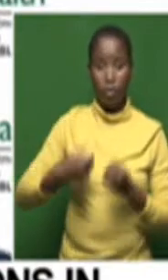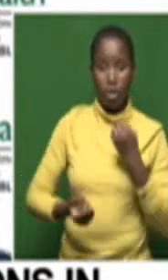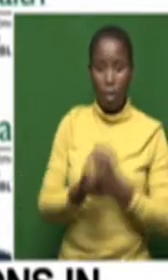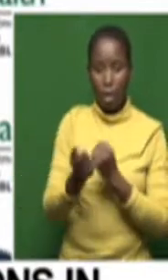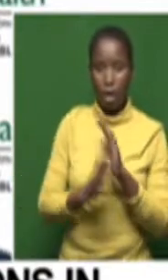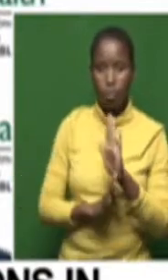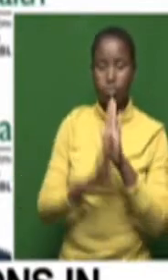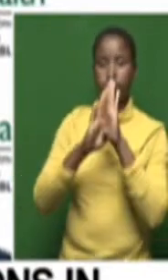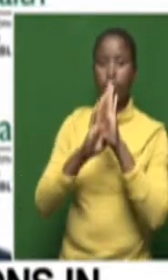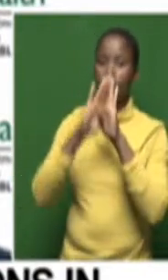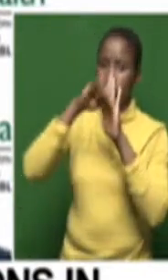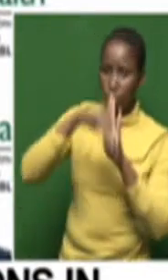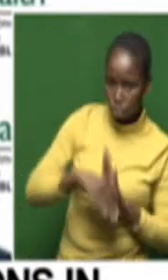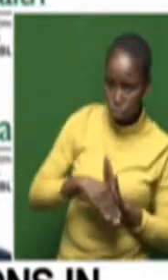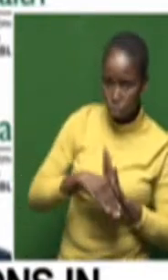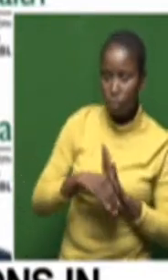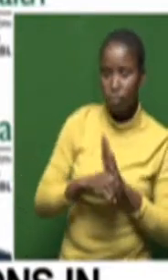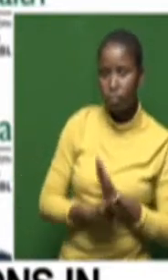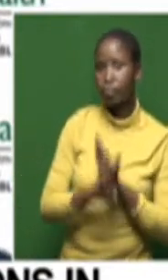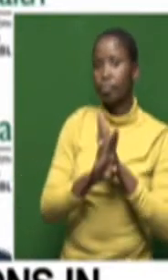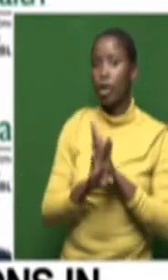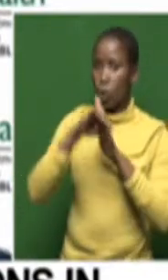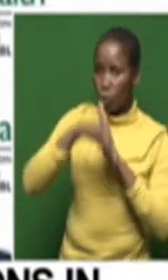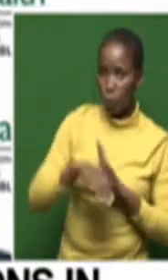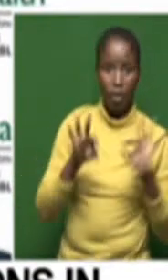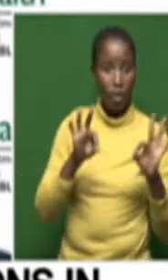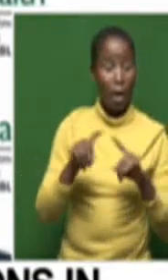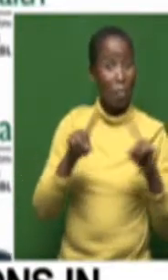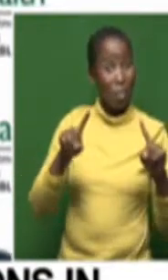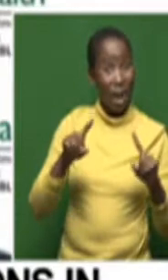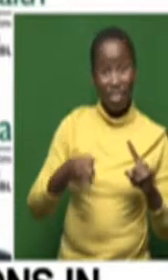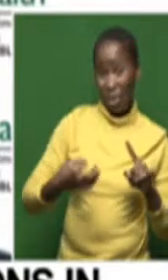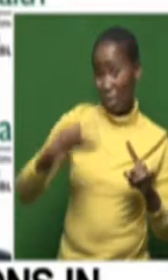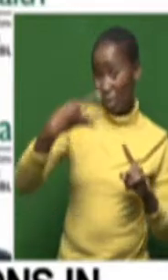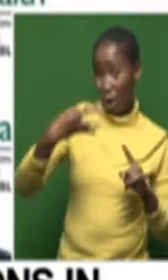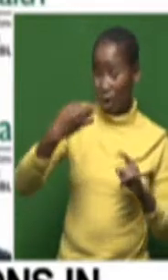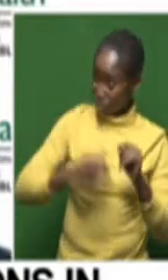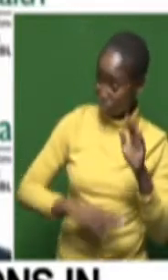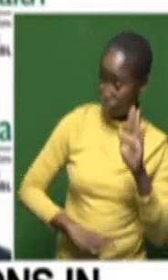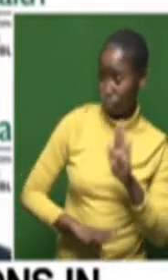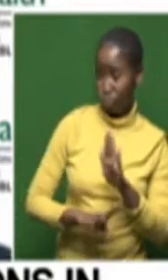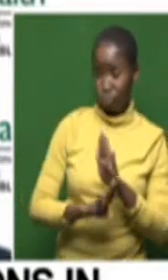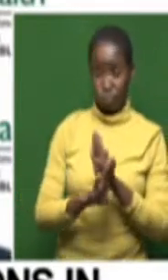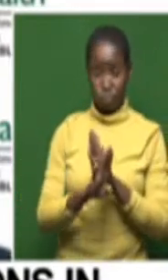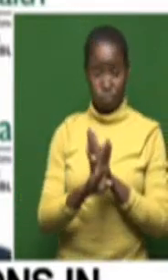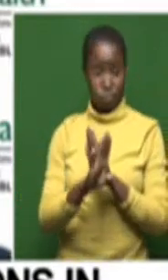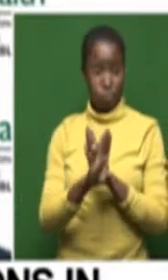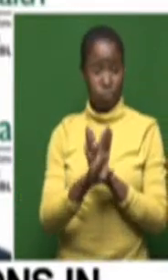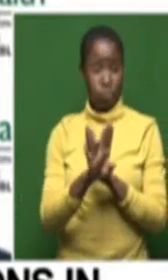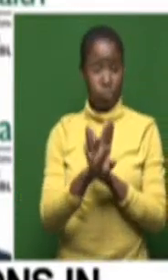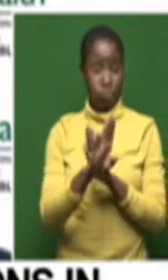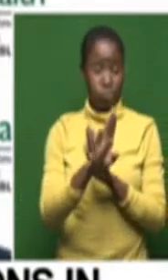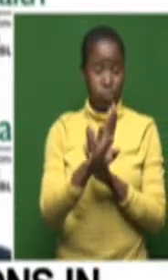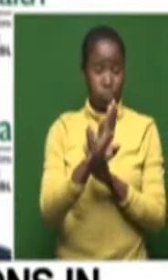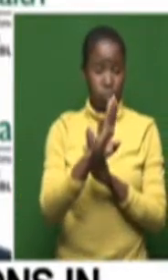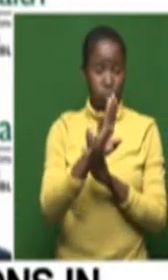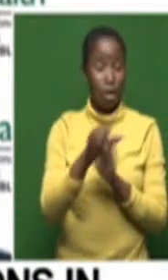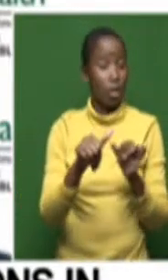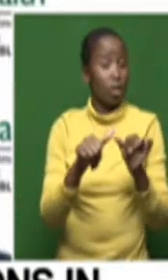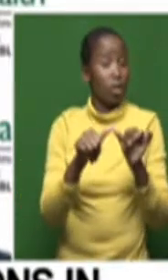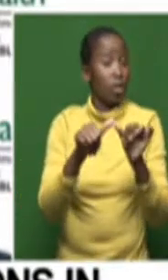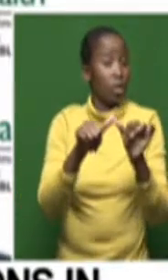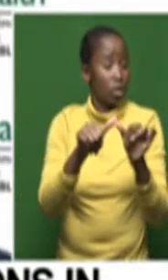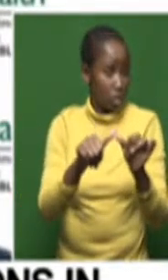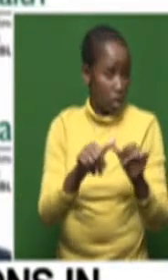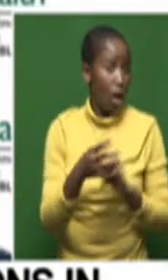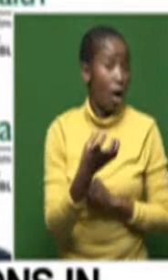started going down quite steeply. But the third wave is dragging at a high level.